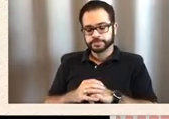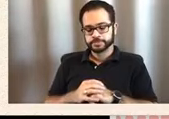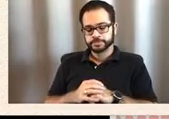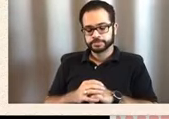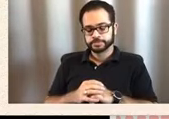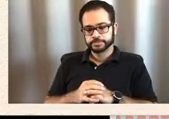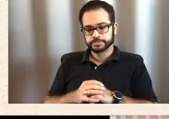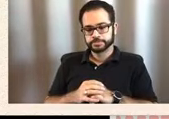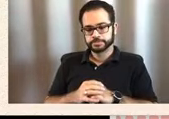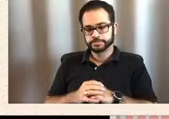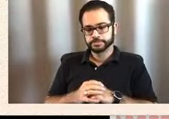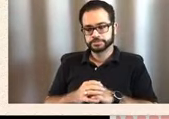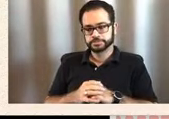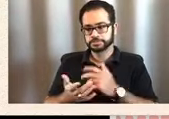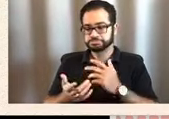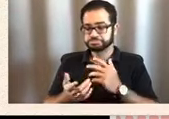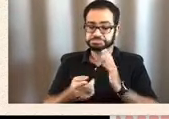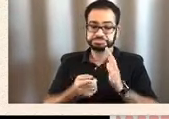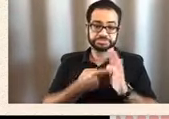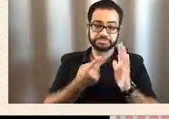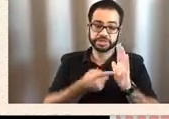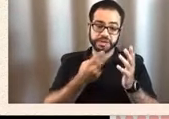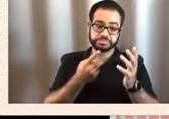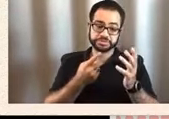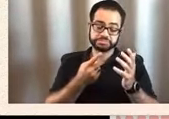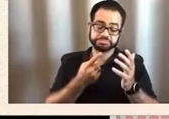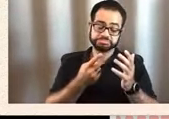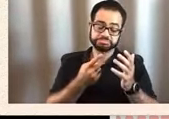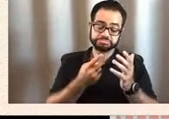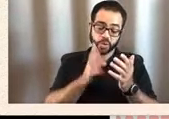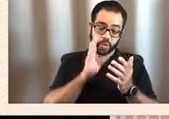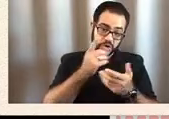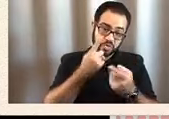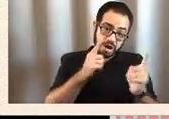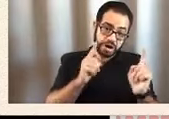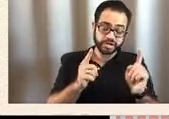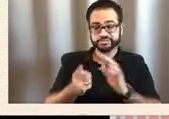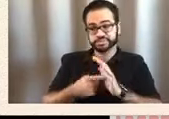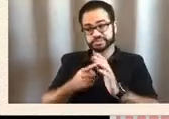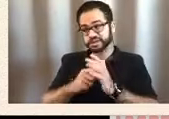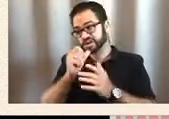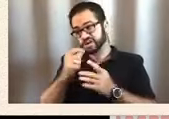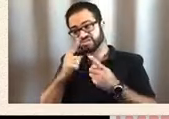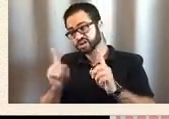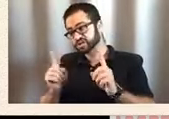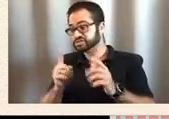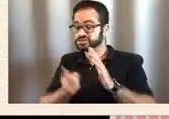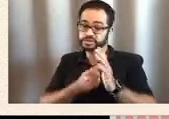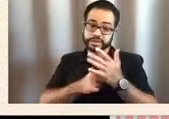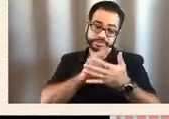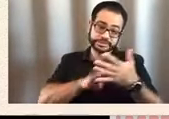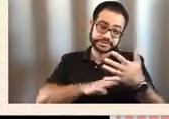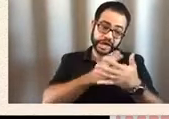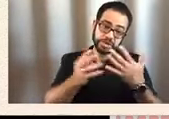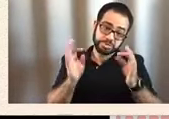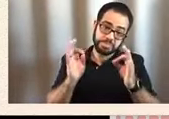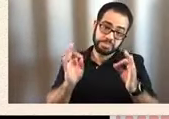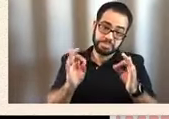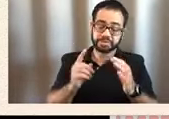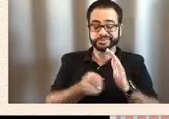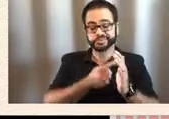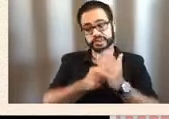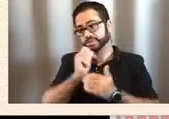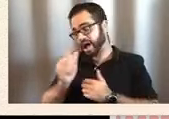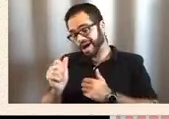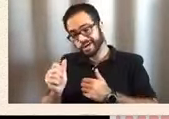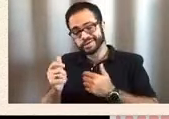some things are going to work and some things are not going to work. Some things in the schedule are going to work, some things are not. It's going to